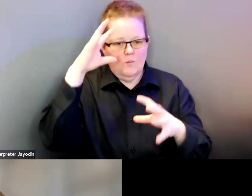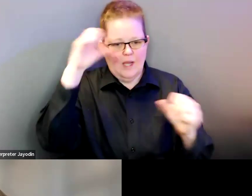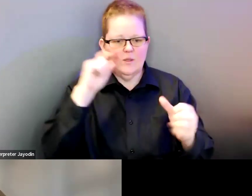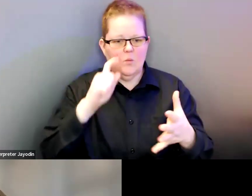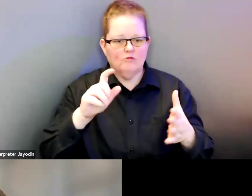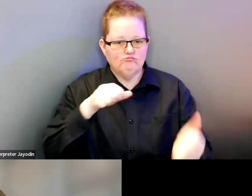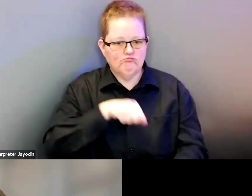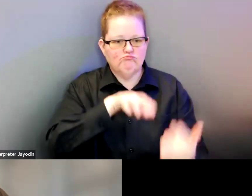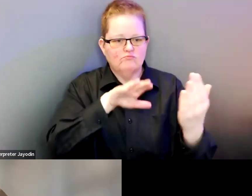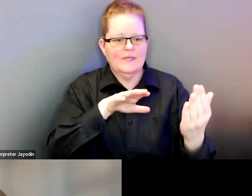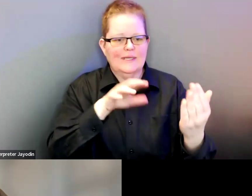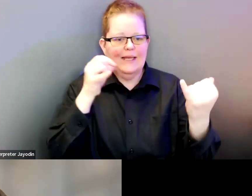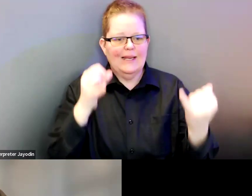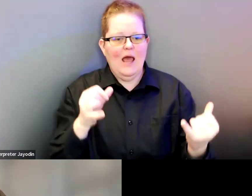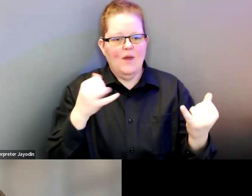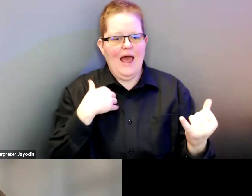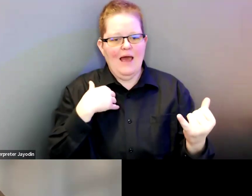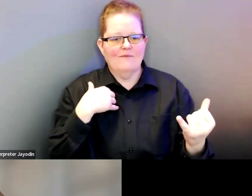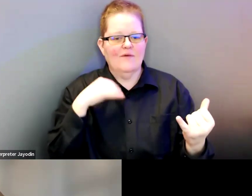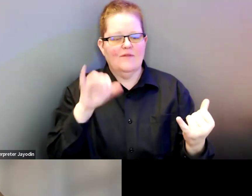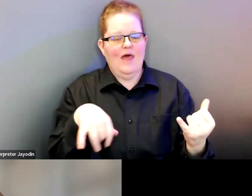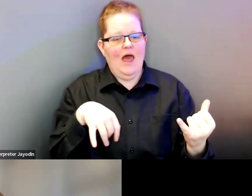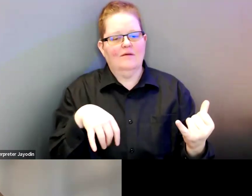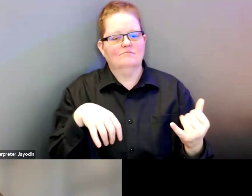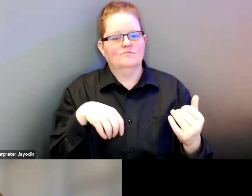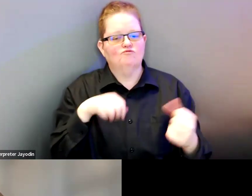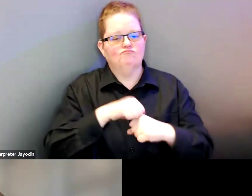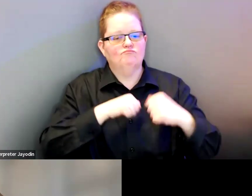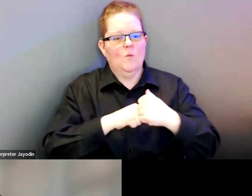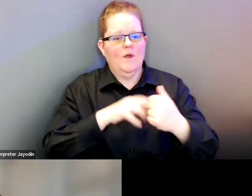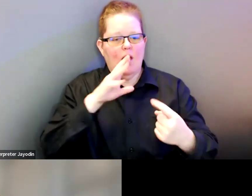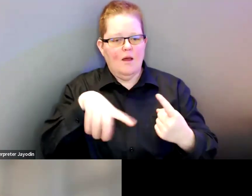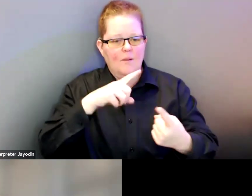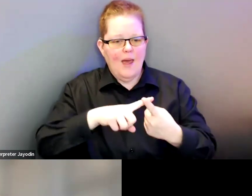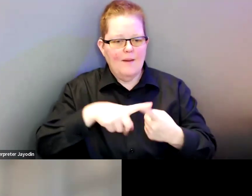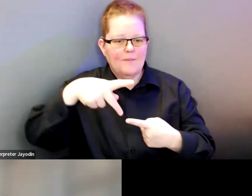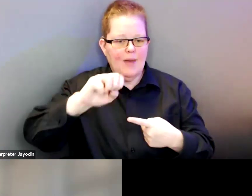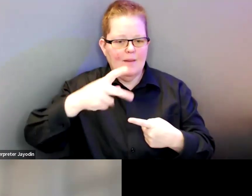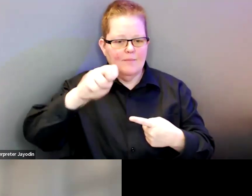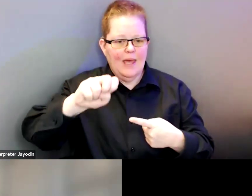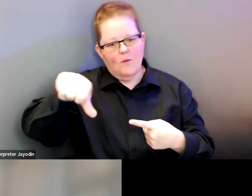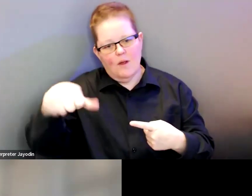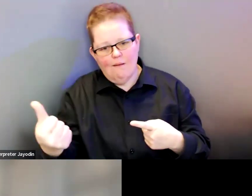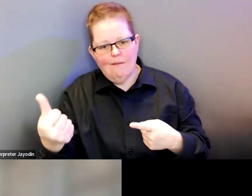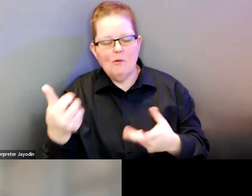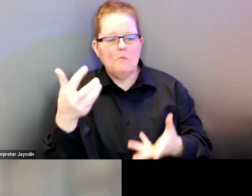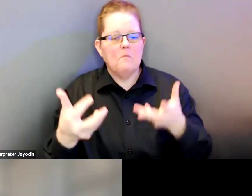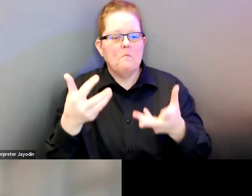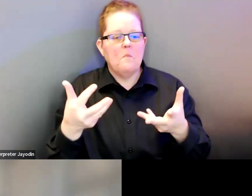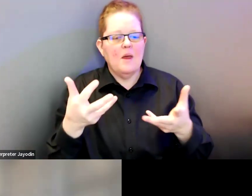the US context, and we can talk to Pepe or others who may know international context.